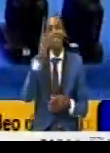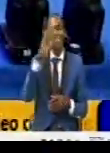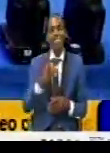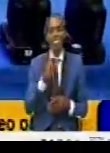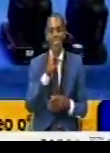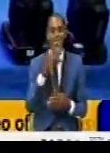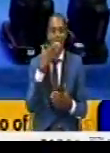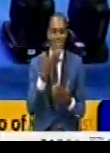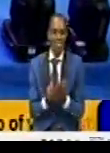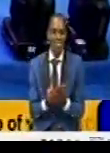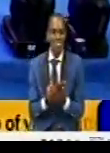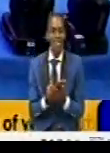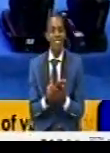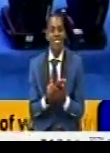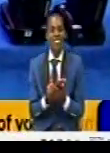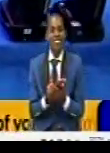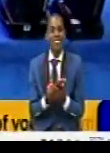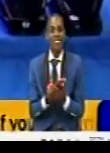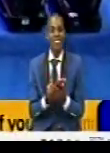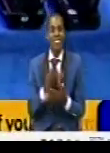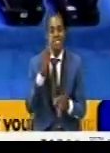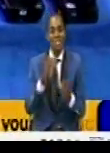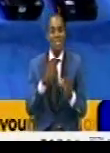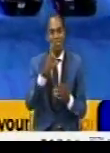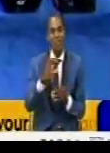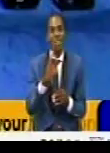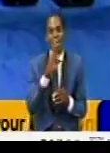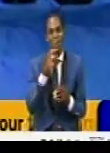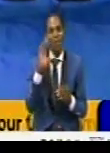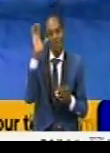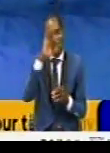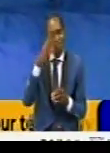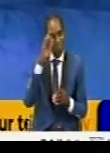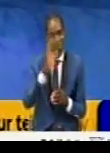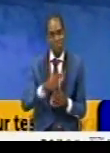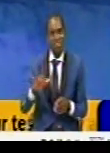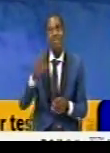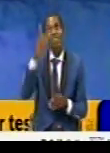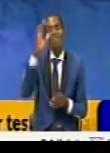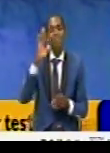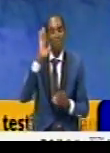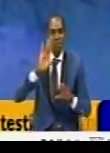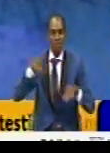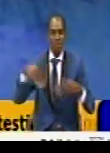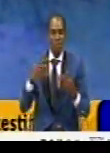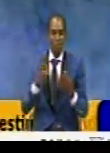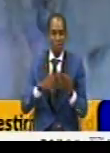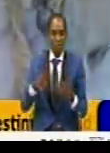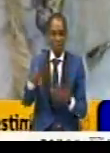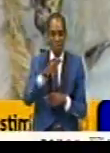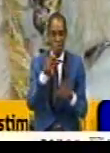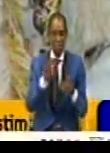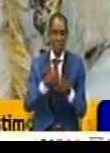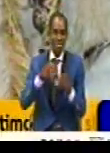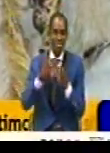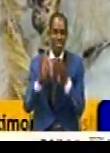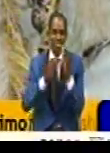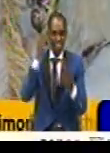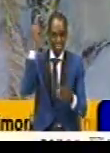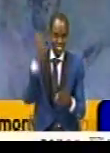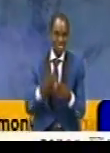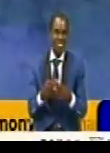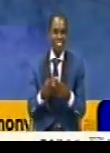Praise the Lord. Our God is good. If you are looking for children like this, he will give